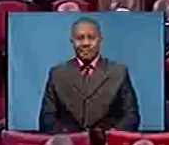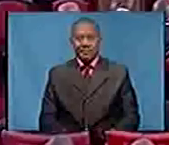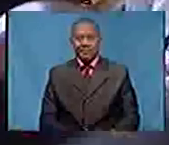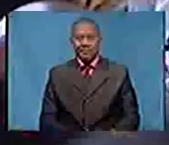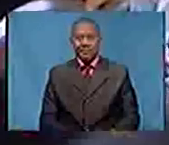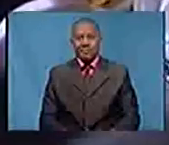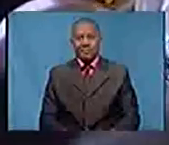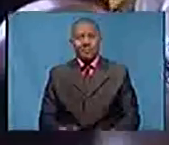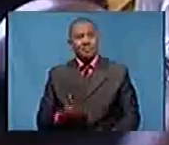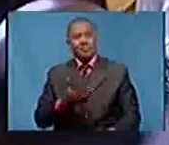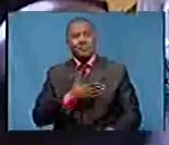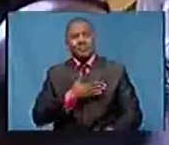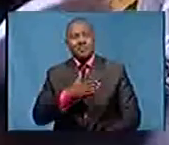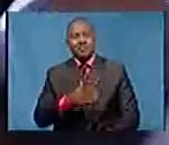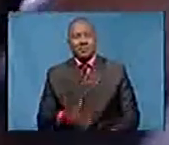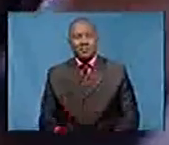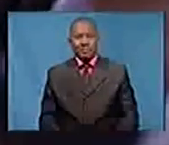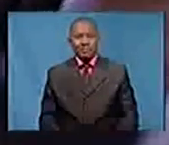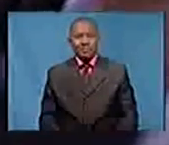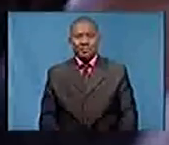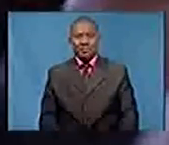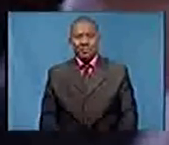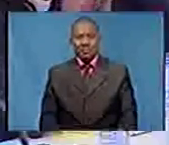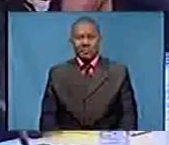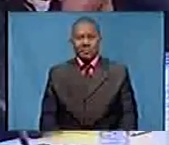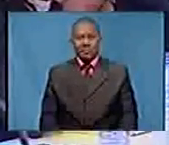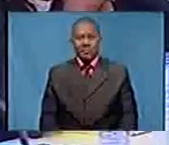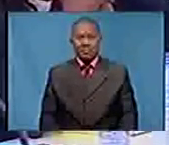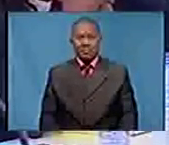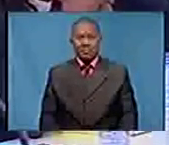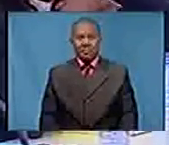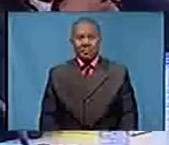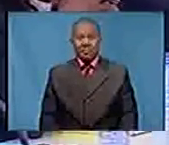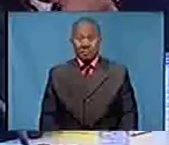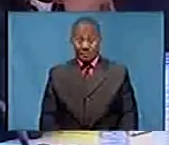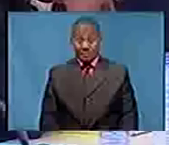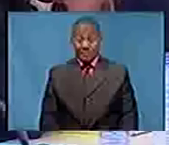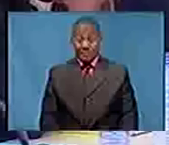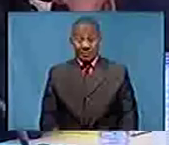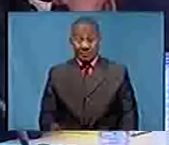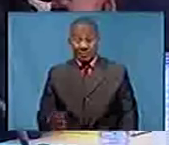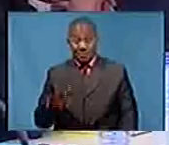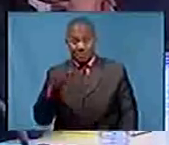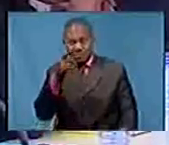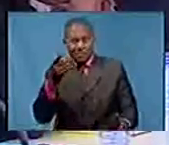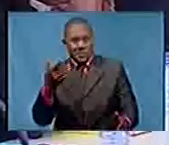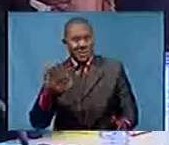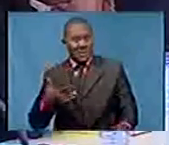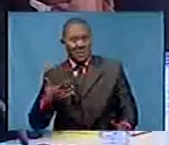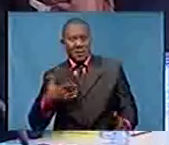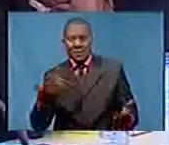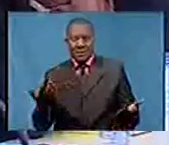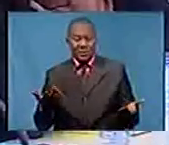My Lord, in those circumstances, yes. Was it on this type of platform that you yes. sang Woyomi?